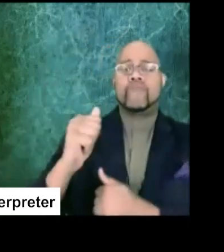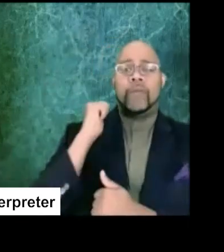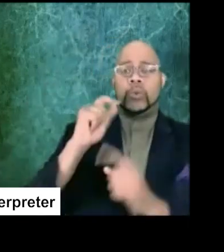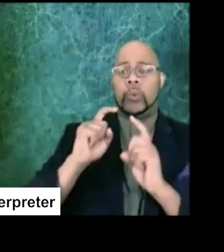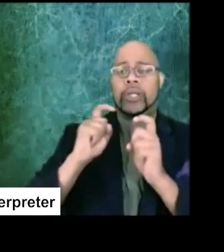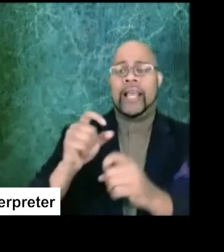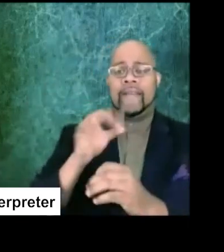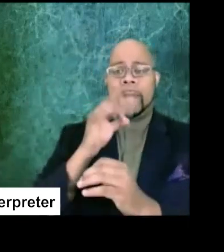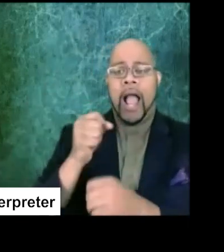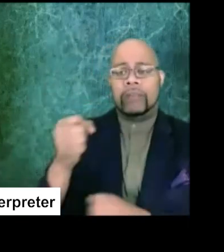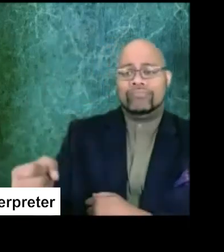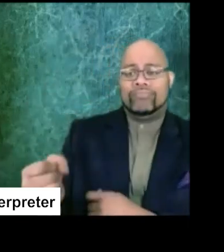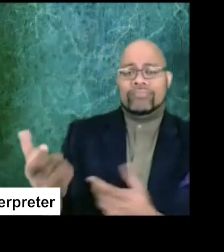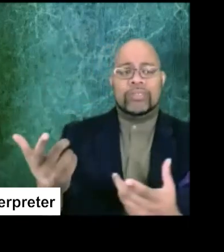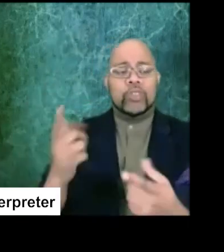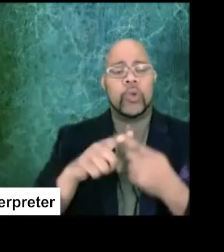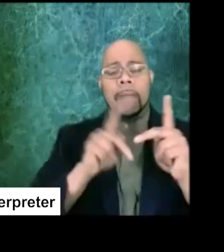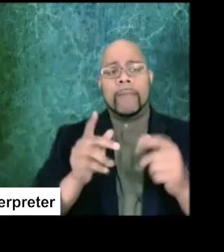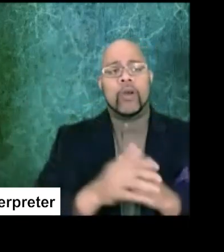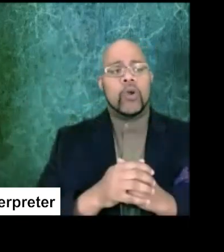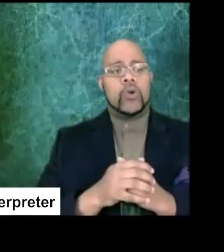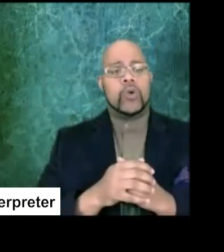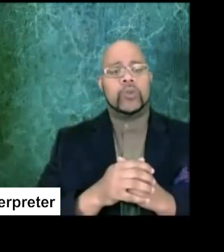mic, to the people